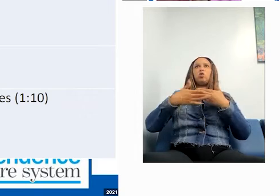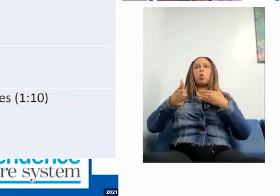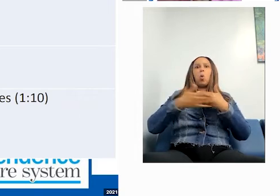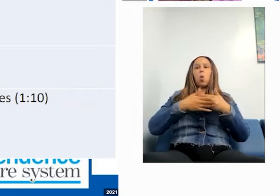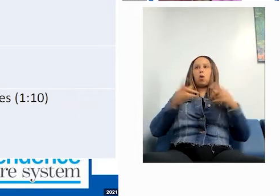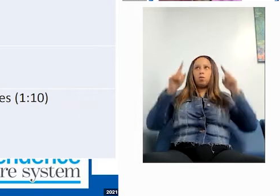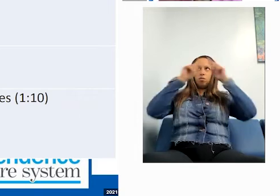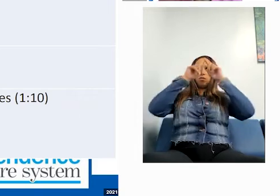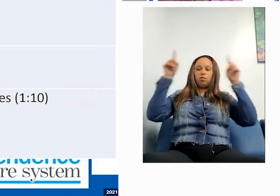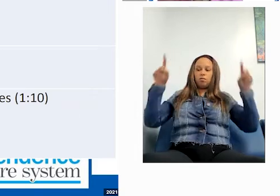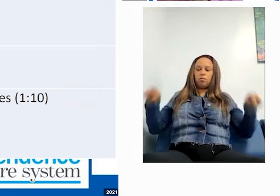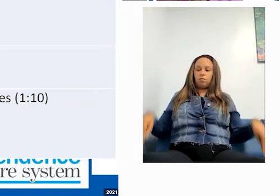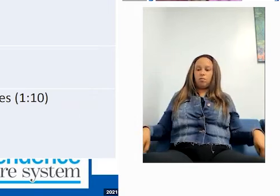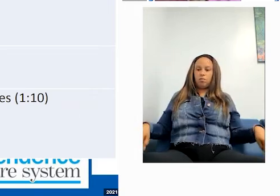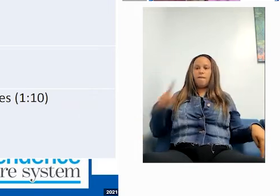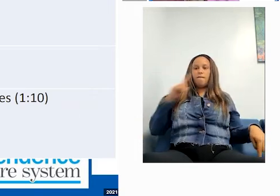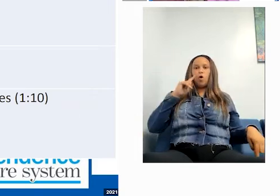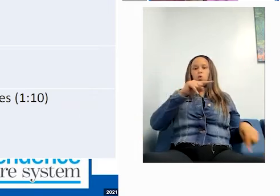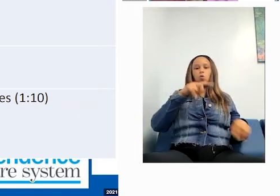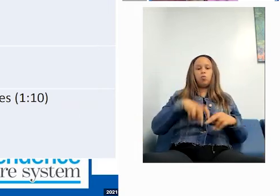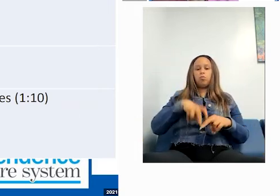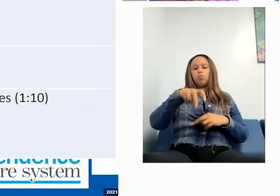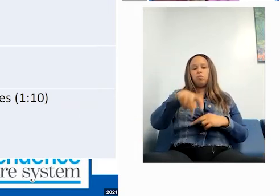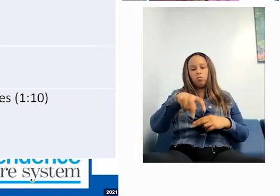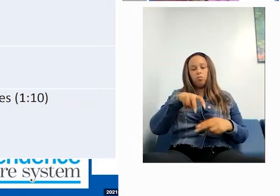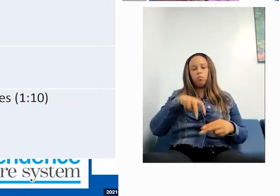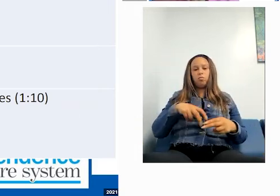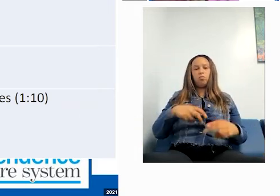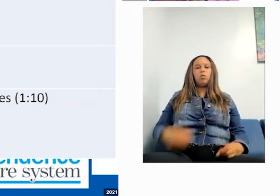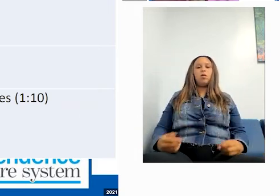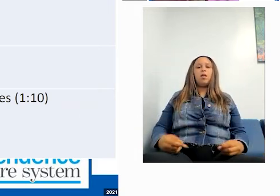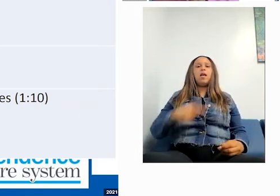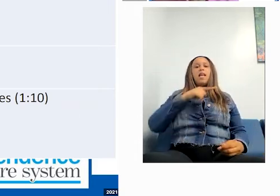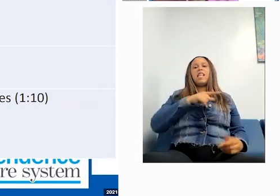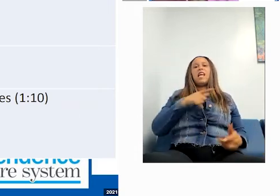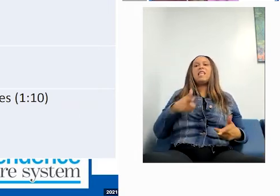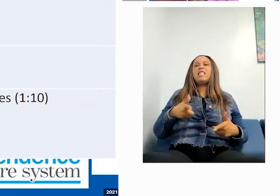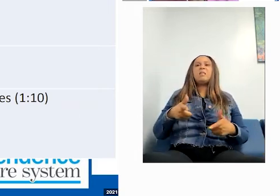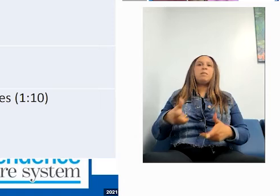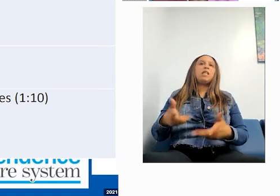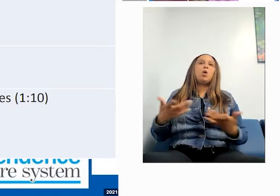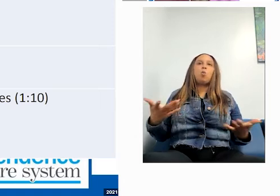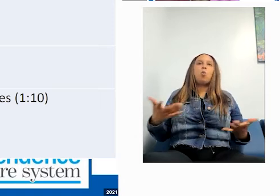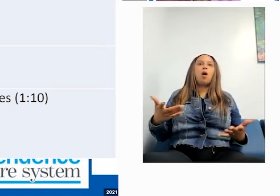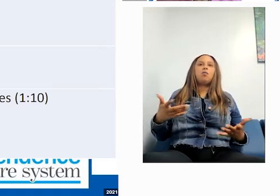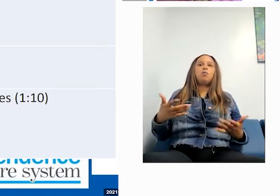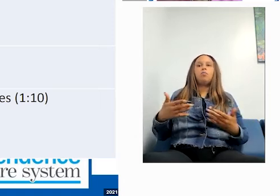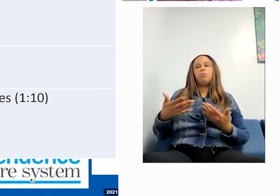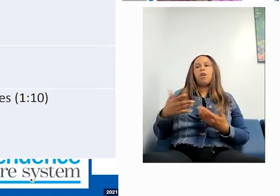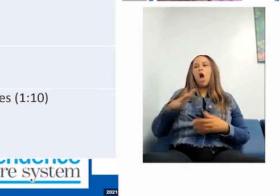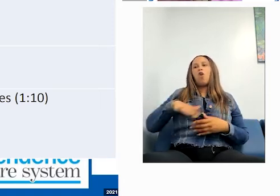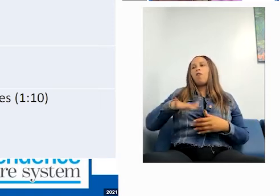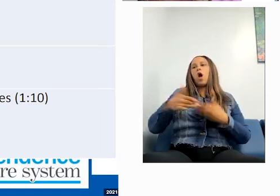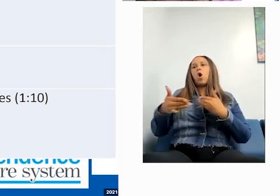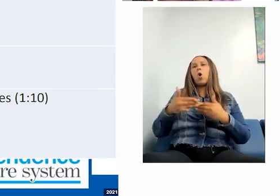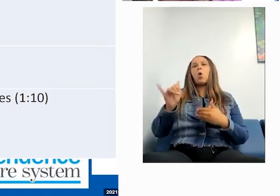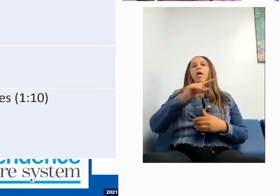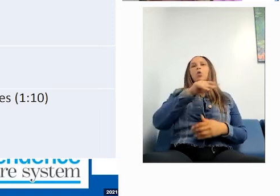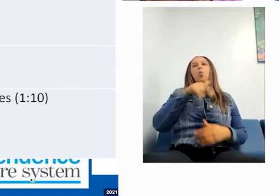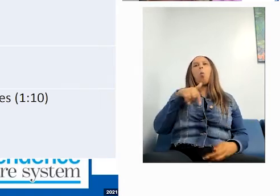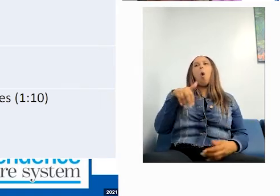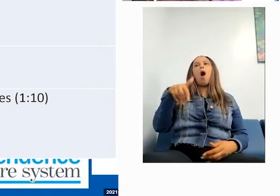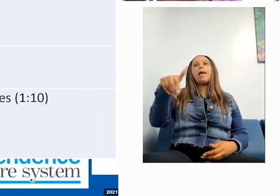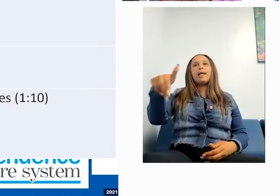have climbing ability. Their speeds are roughly walking speed, but their